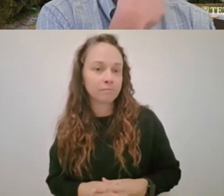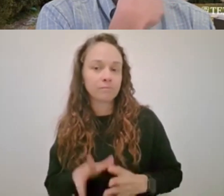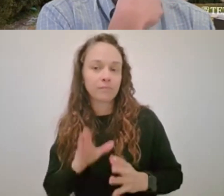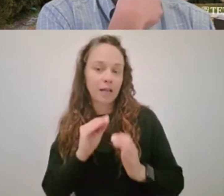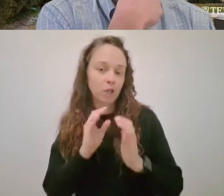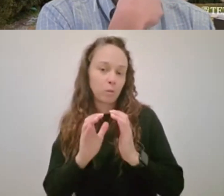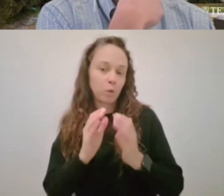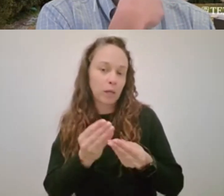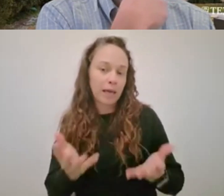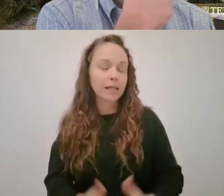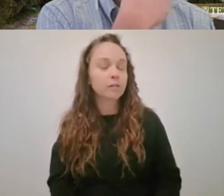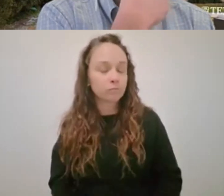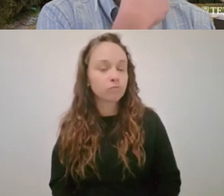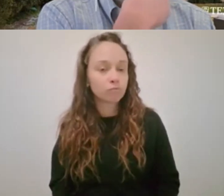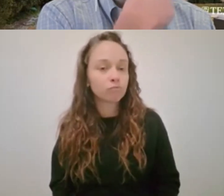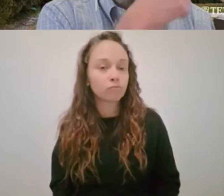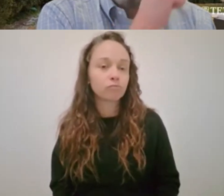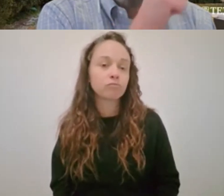communicating.